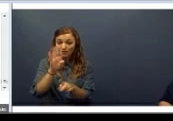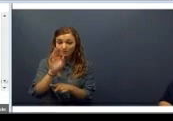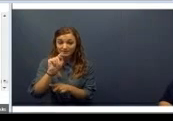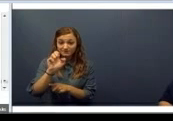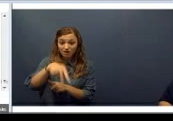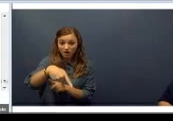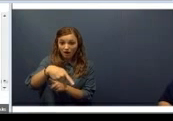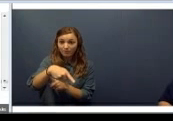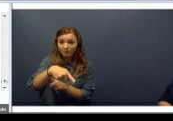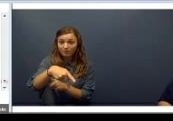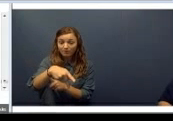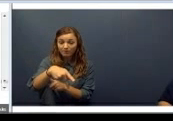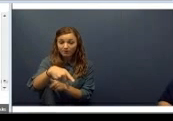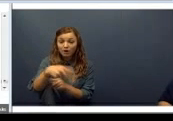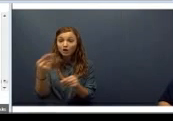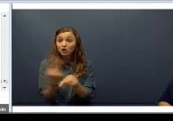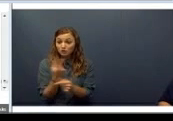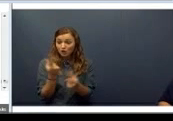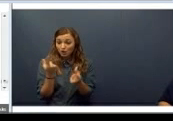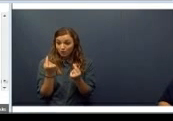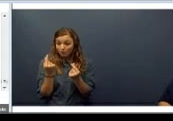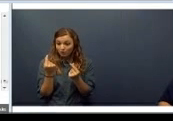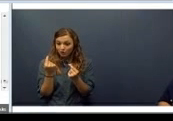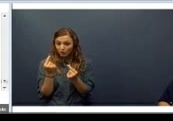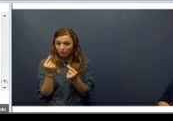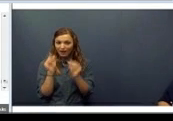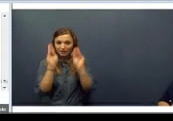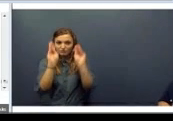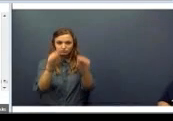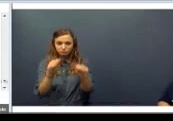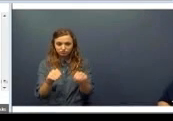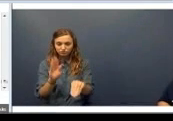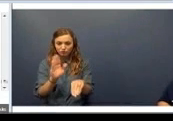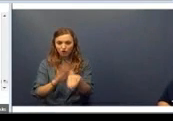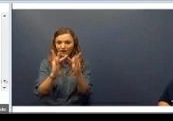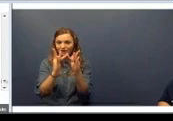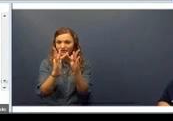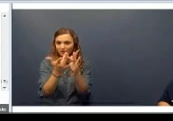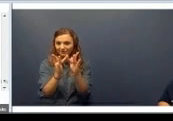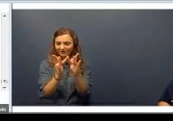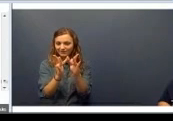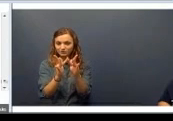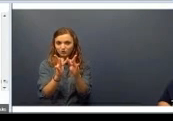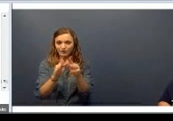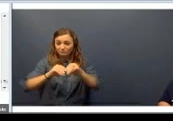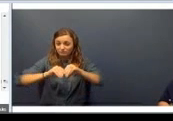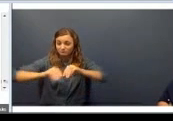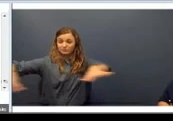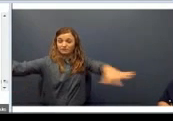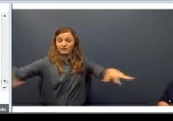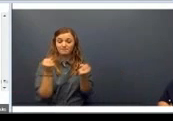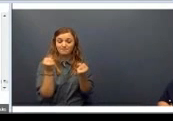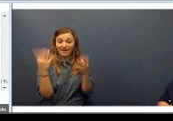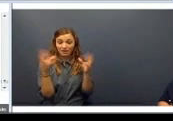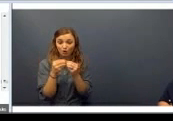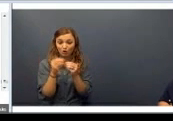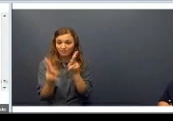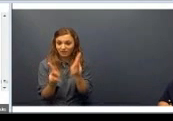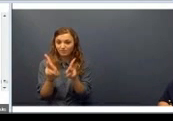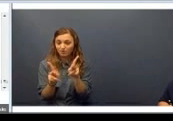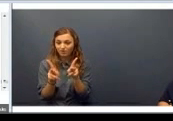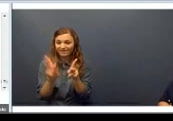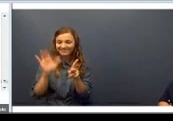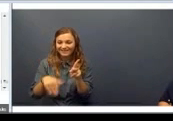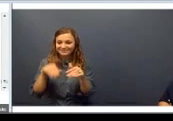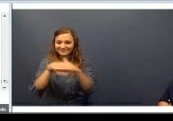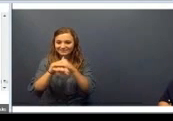through BTOP is essentially taking what we do and putting it online so that we can reach many more people. And you can